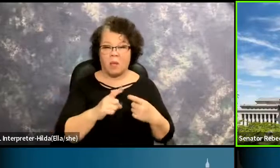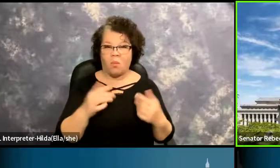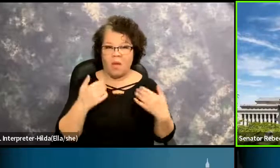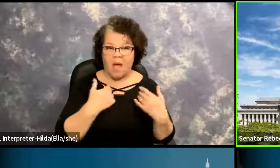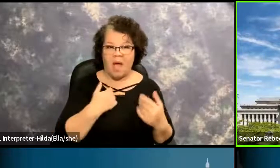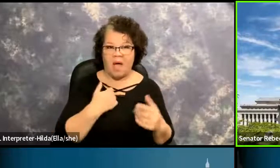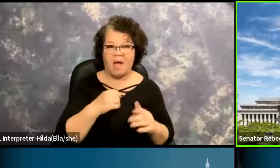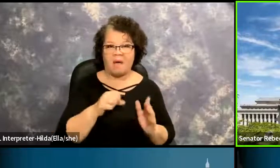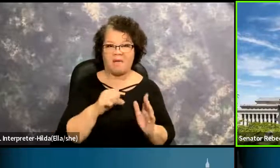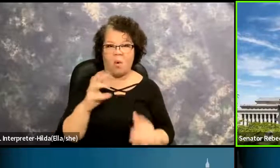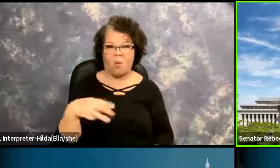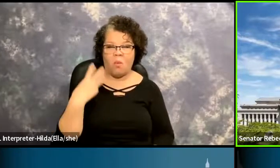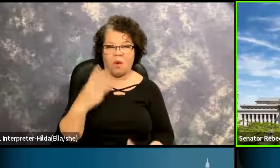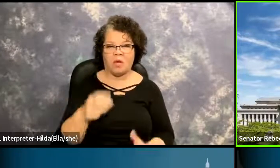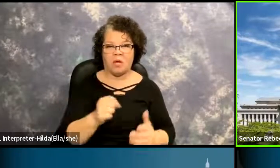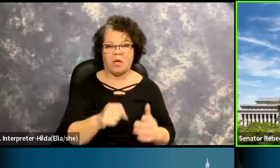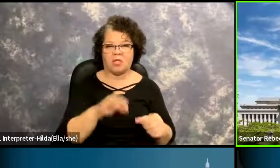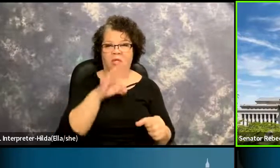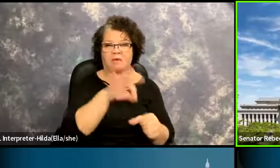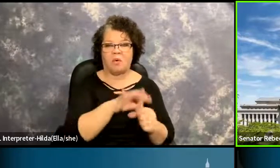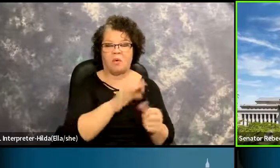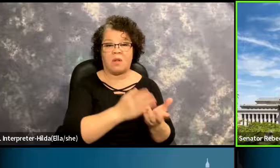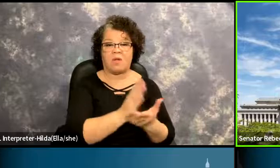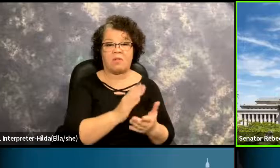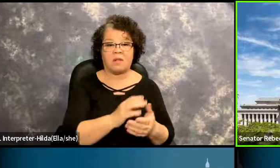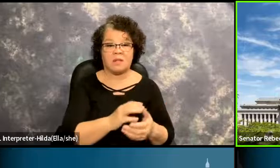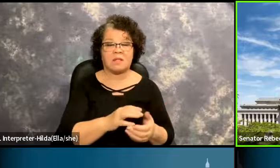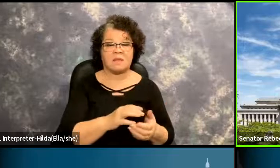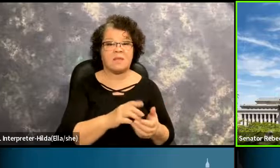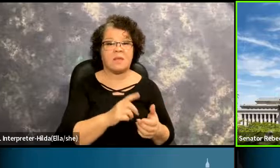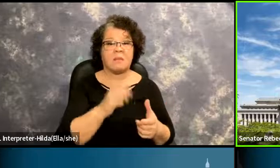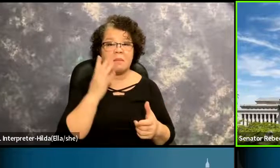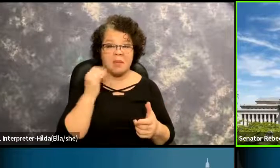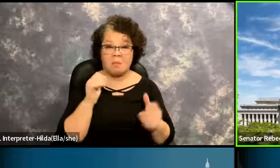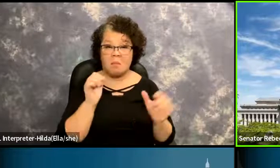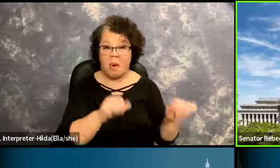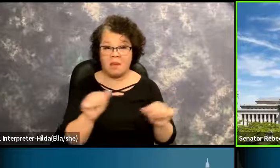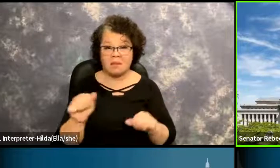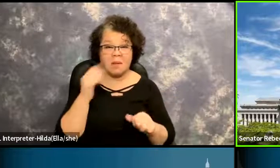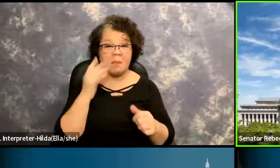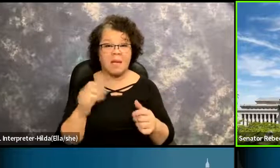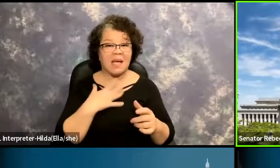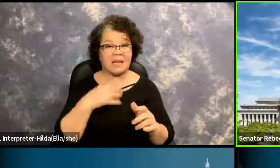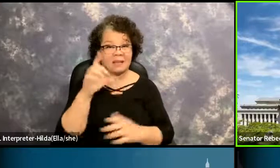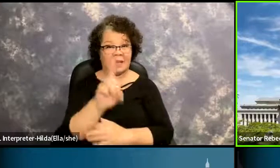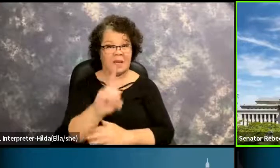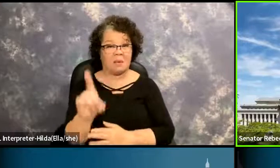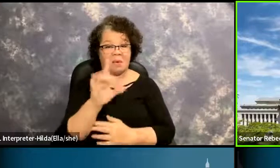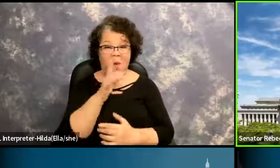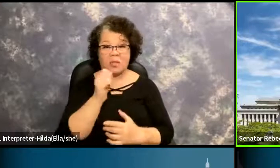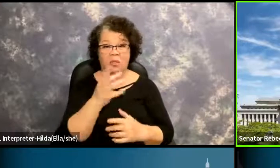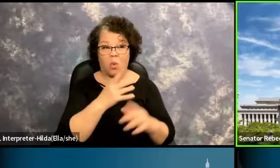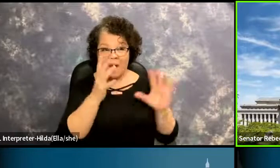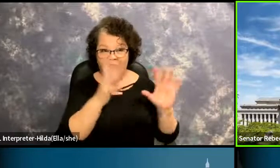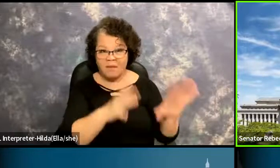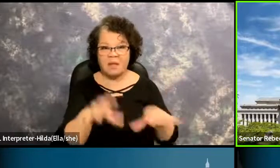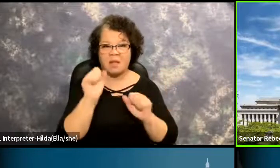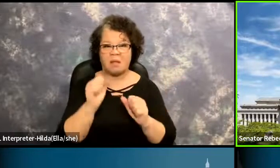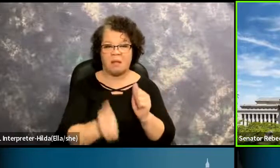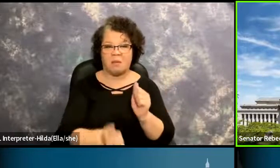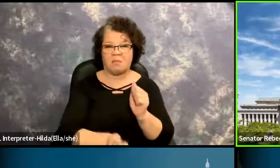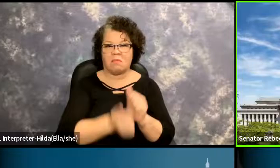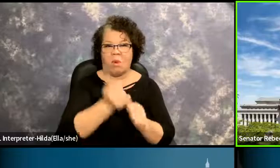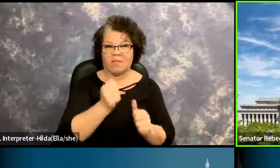that is possible because of the Democrats taking the majority in the Senate, where we were able